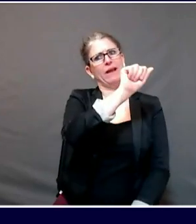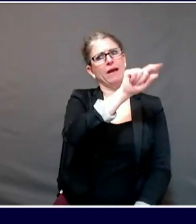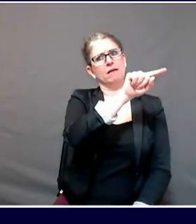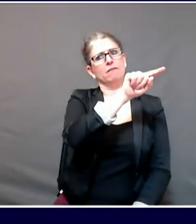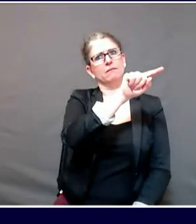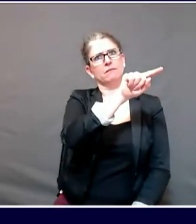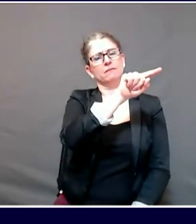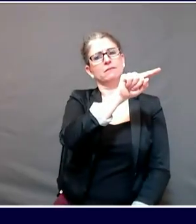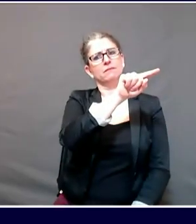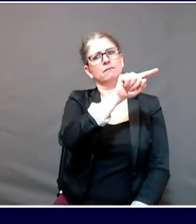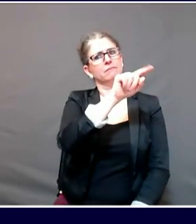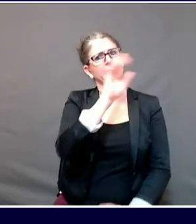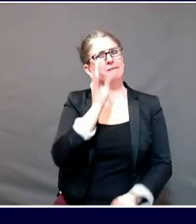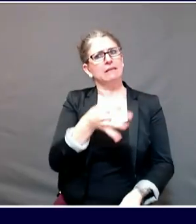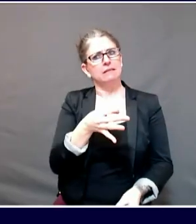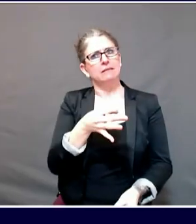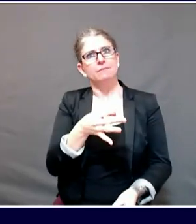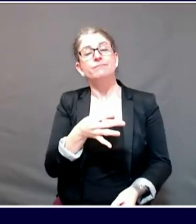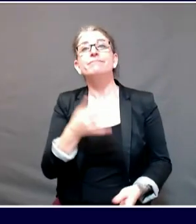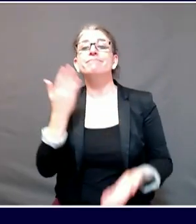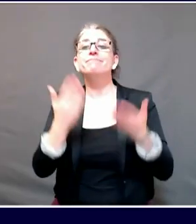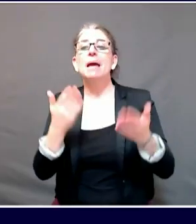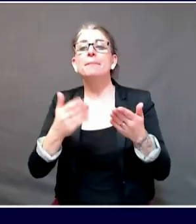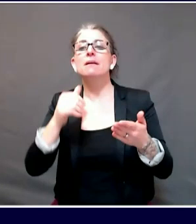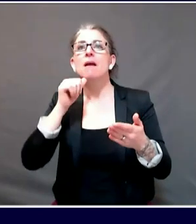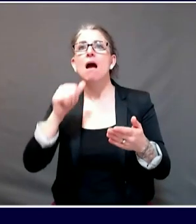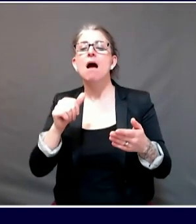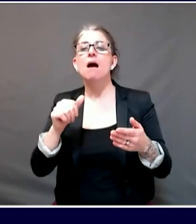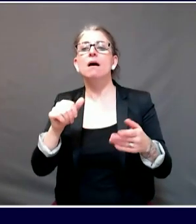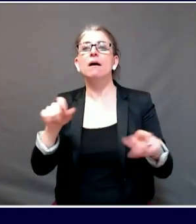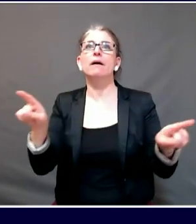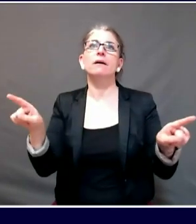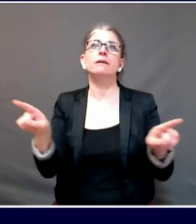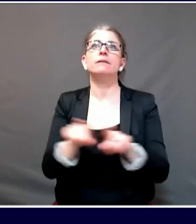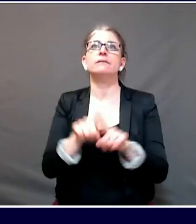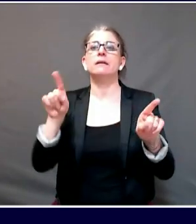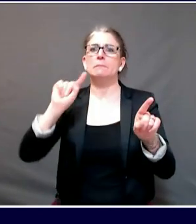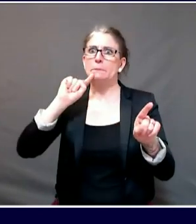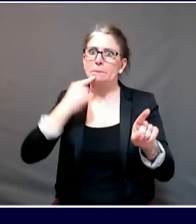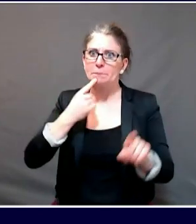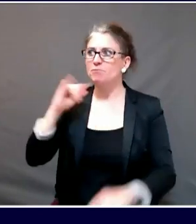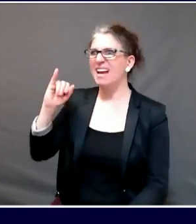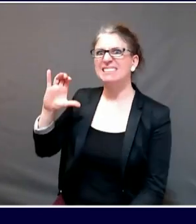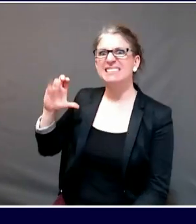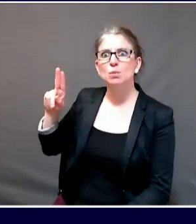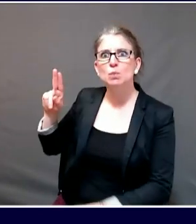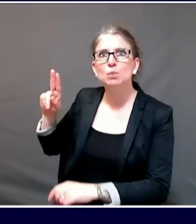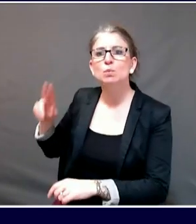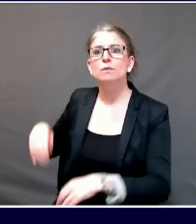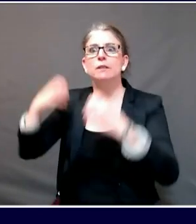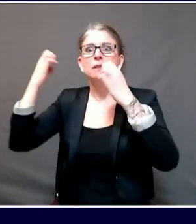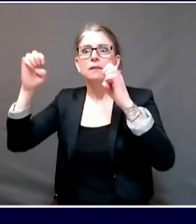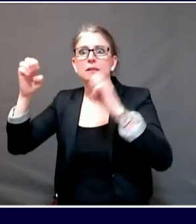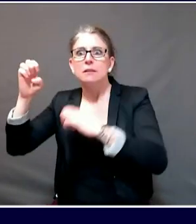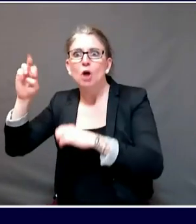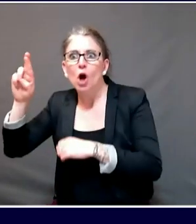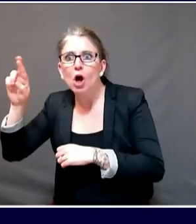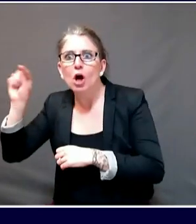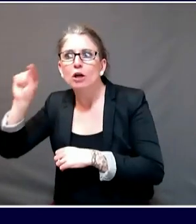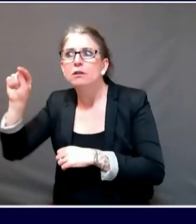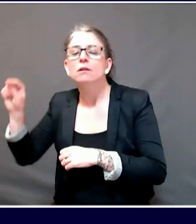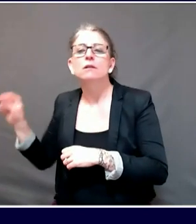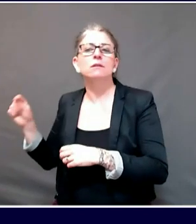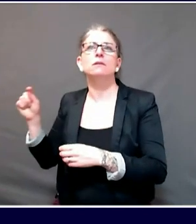nurse, but they are considered to be part of 1A. So it will be a little bit later on in the process, maybe in subsequent